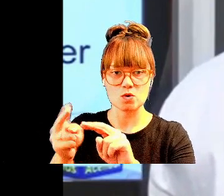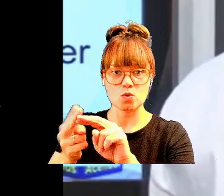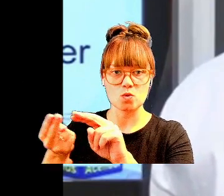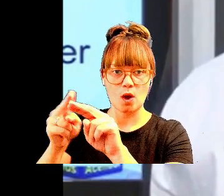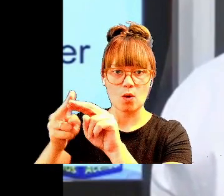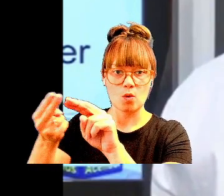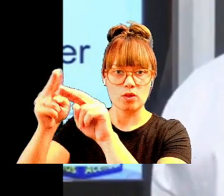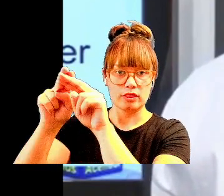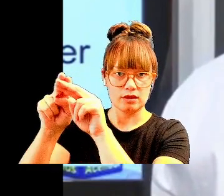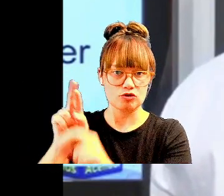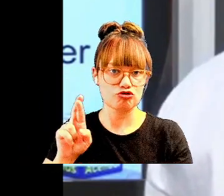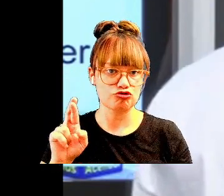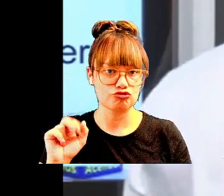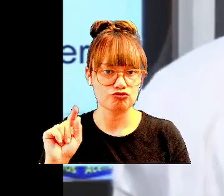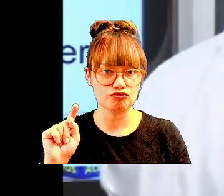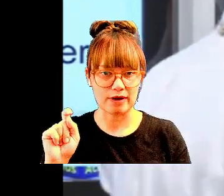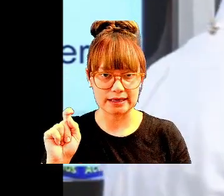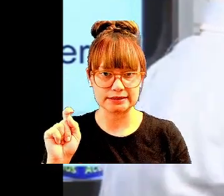rate.